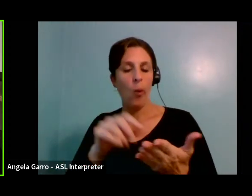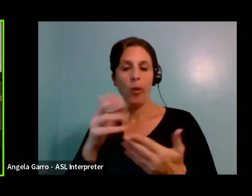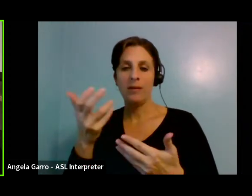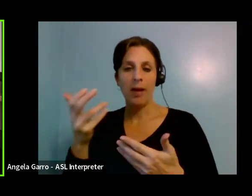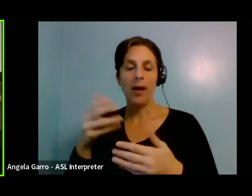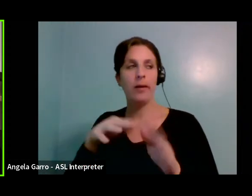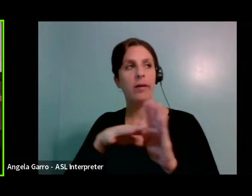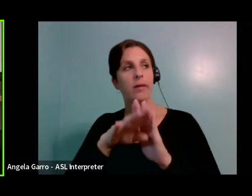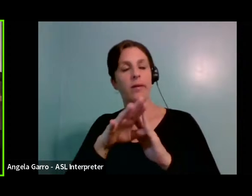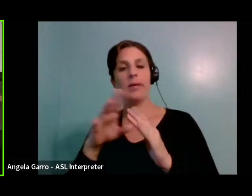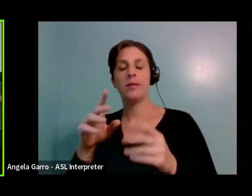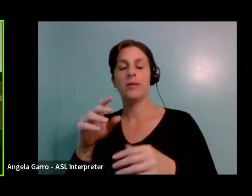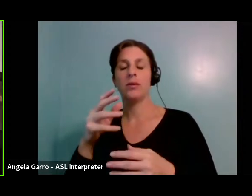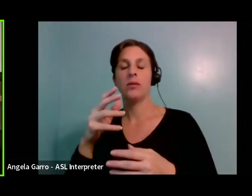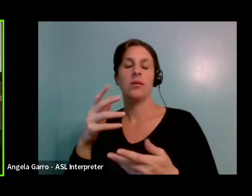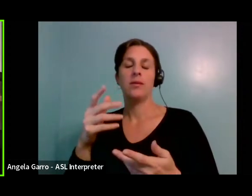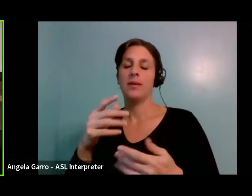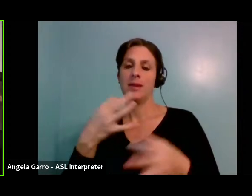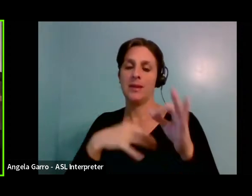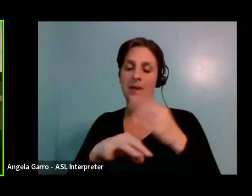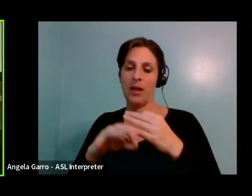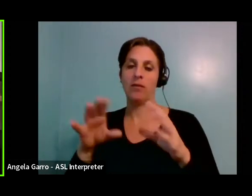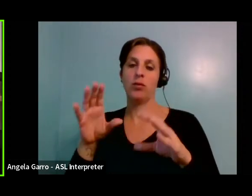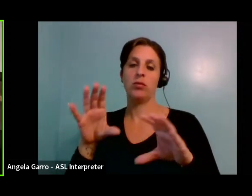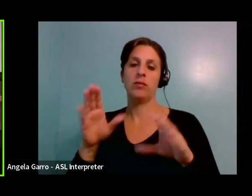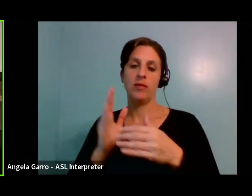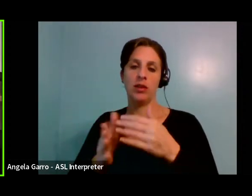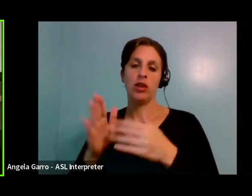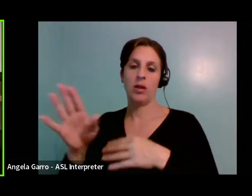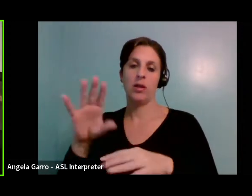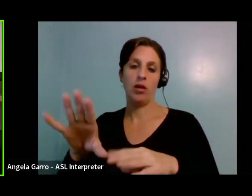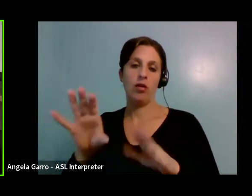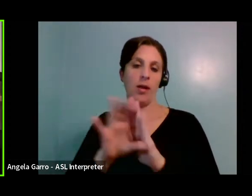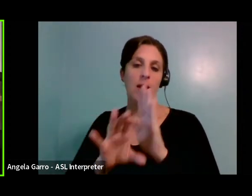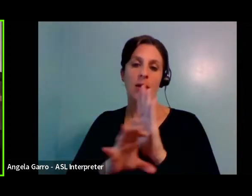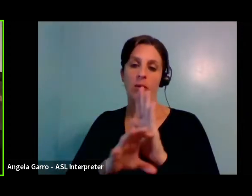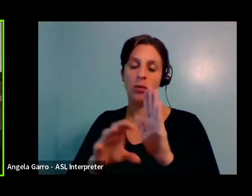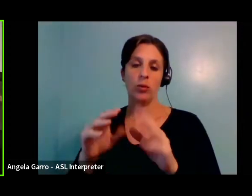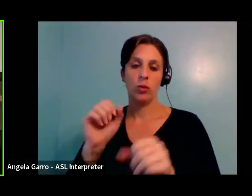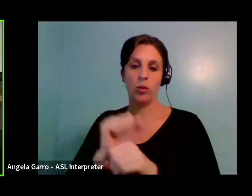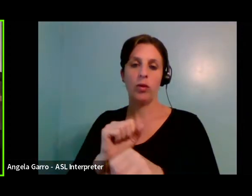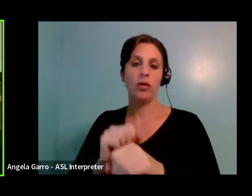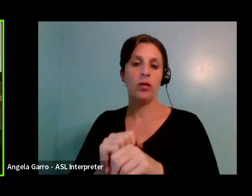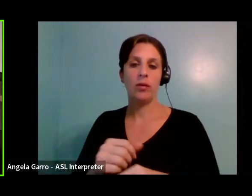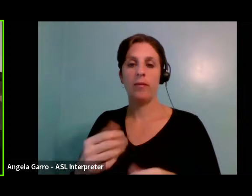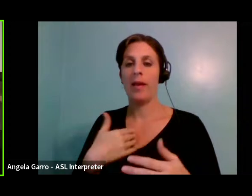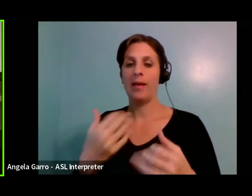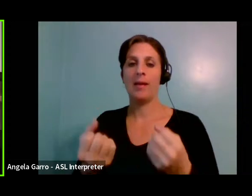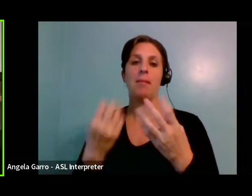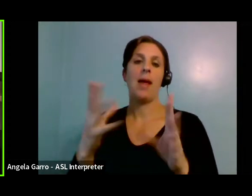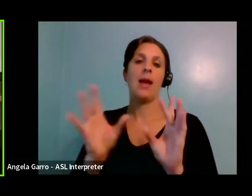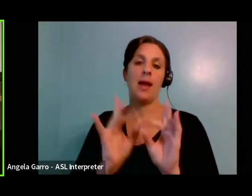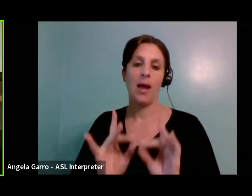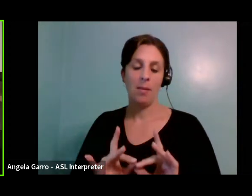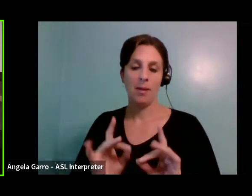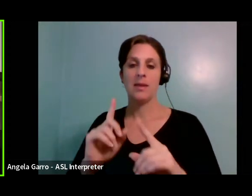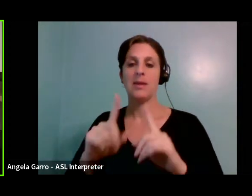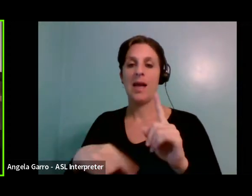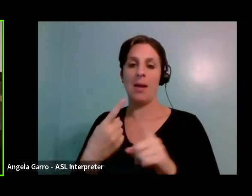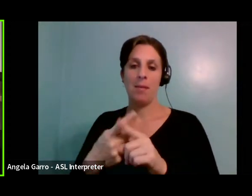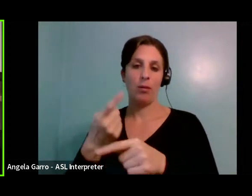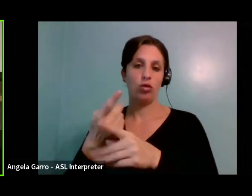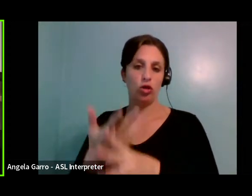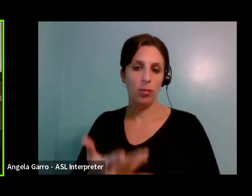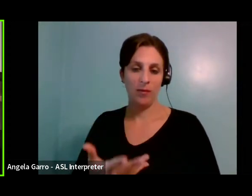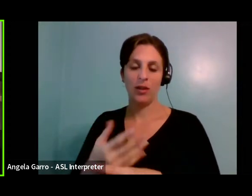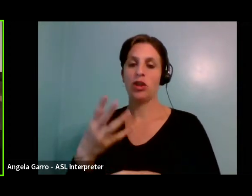instead of completing their coursework. And again, I'm going to continue on. There were many comments about supervision and